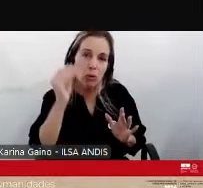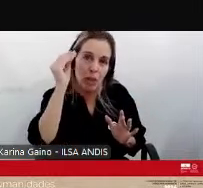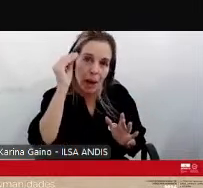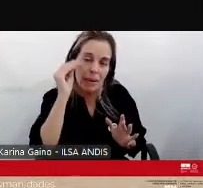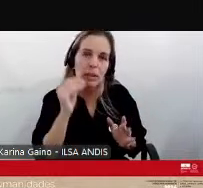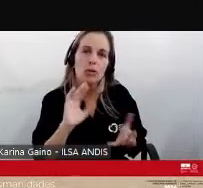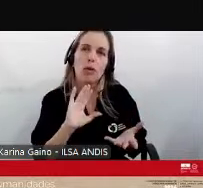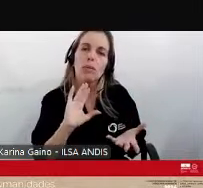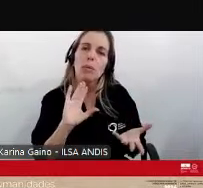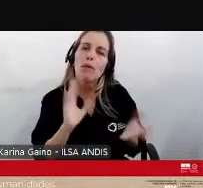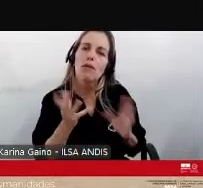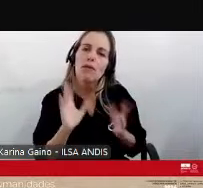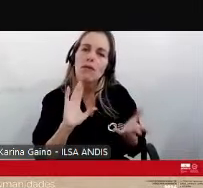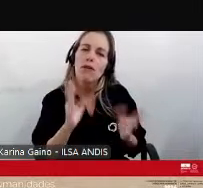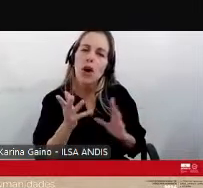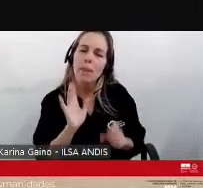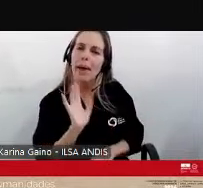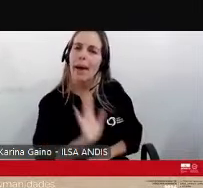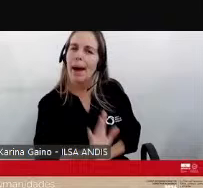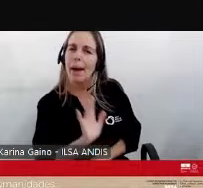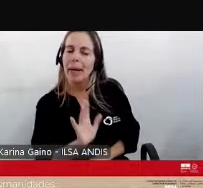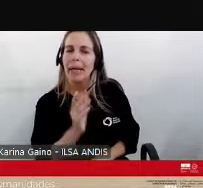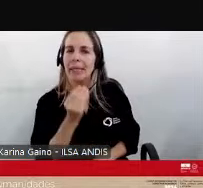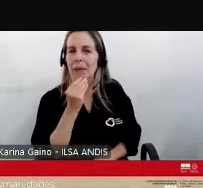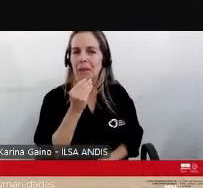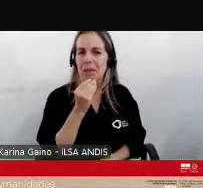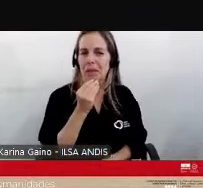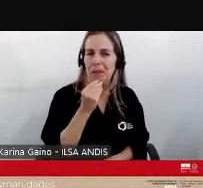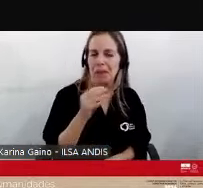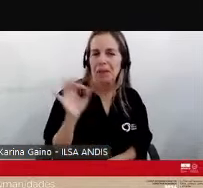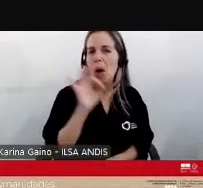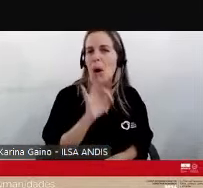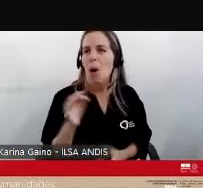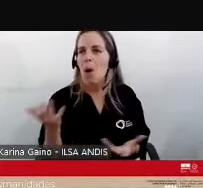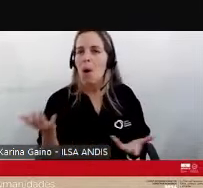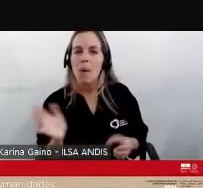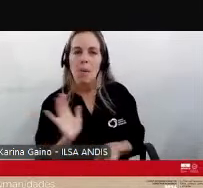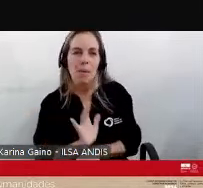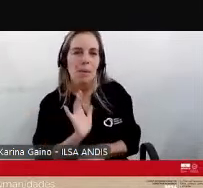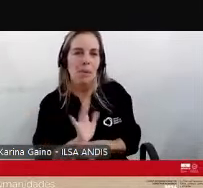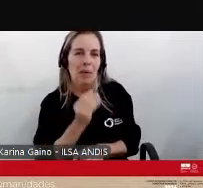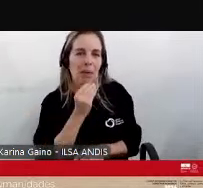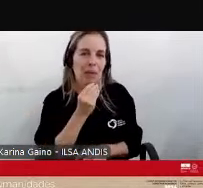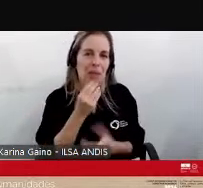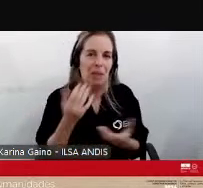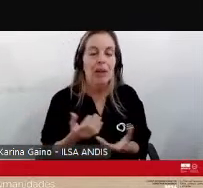invisible and require speaking to workers to understand if they're present in practice.